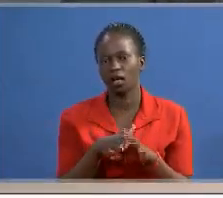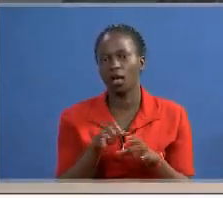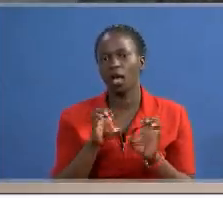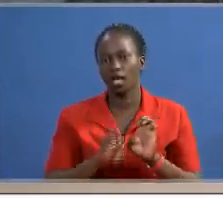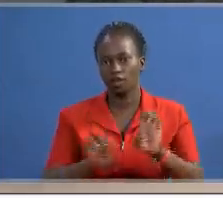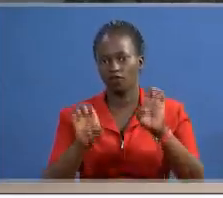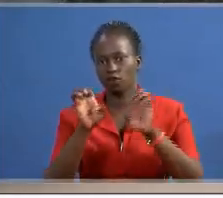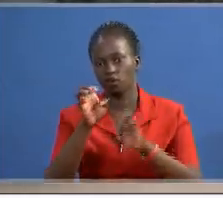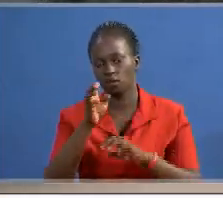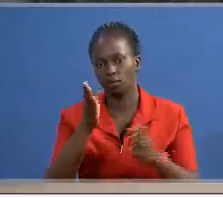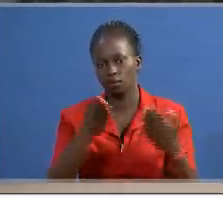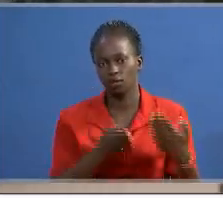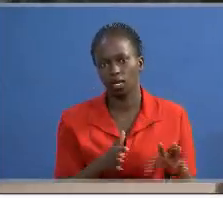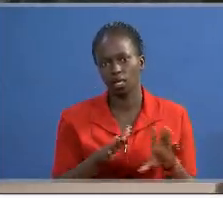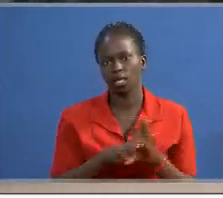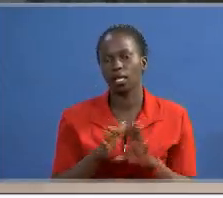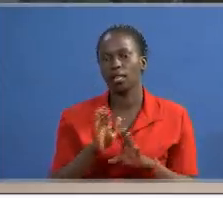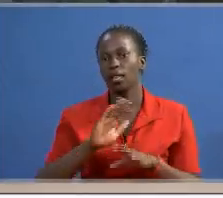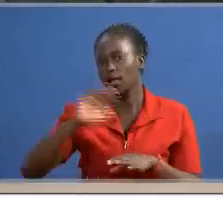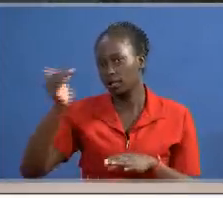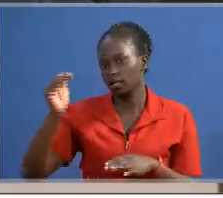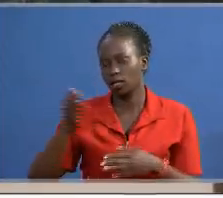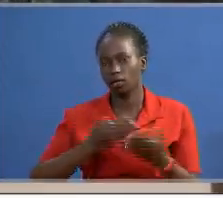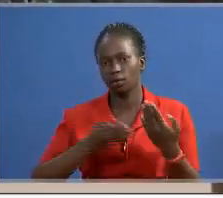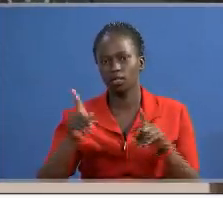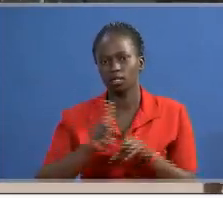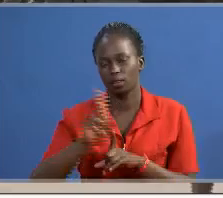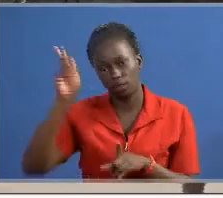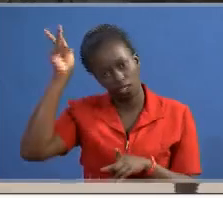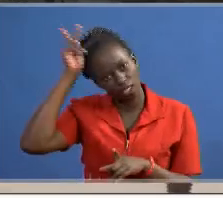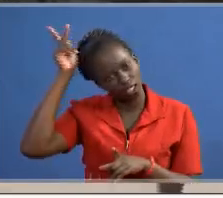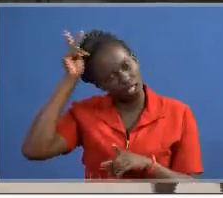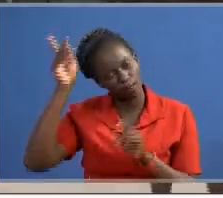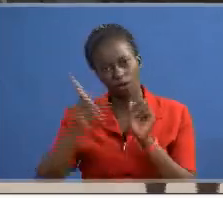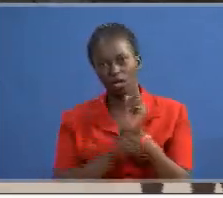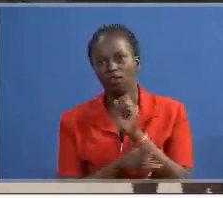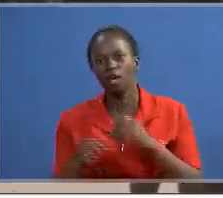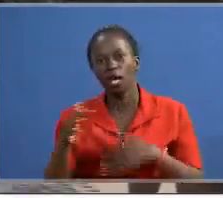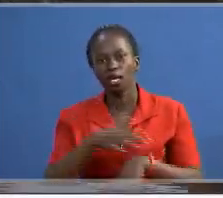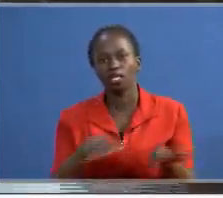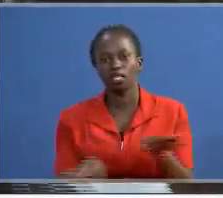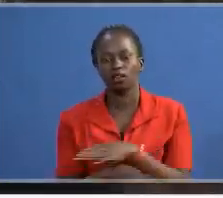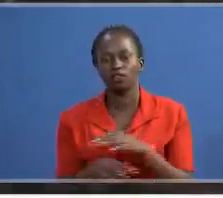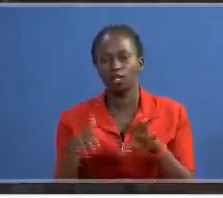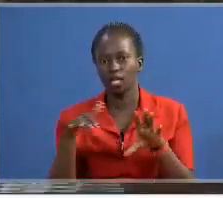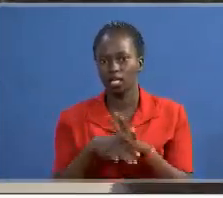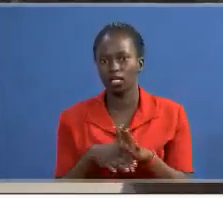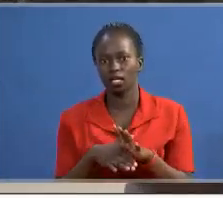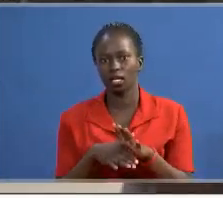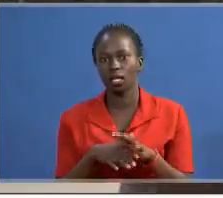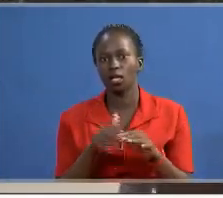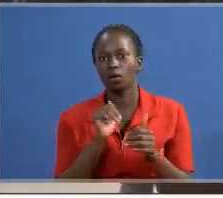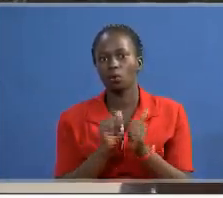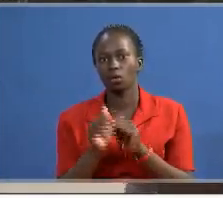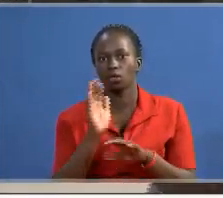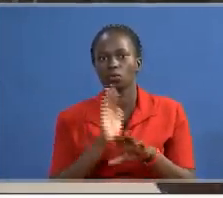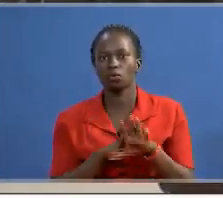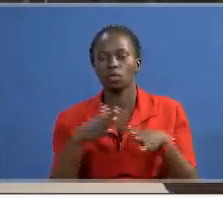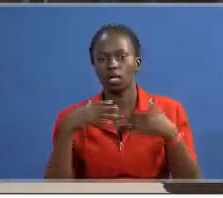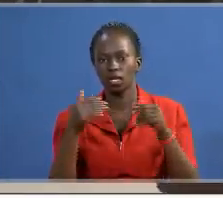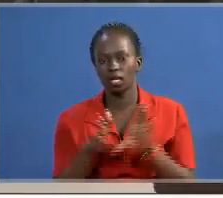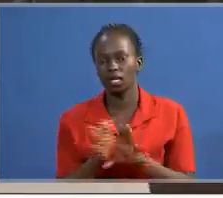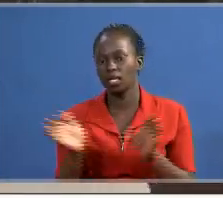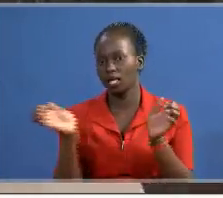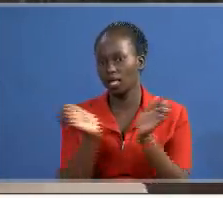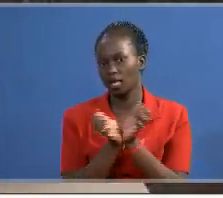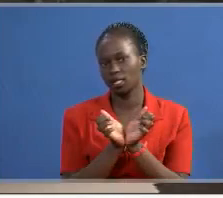to bring sanity in the busy town. He called on Kiambu County government to come up with a bylaw which could help police in arresting